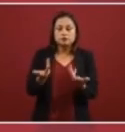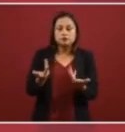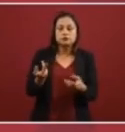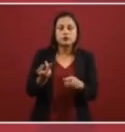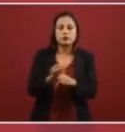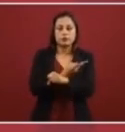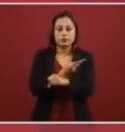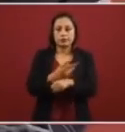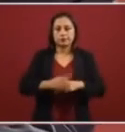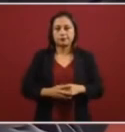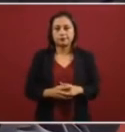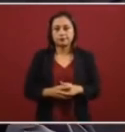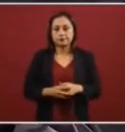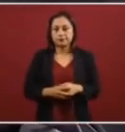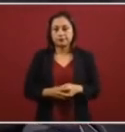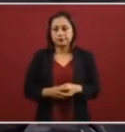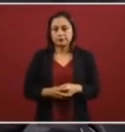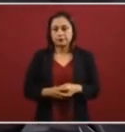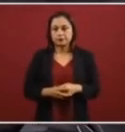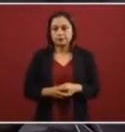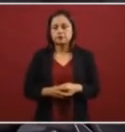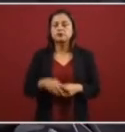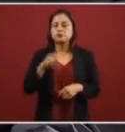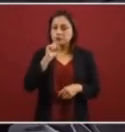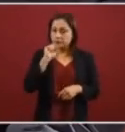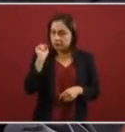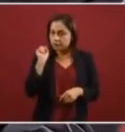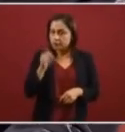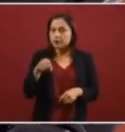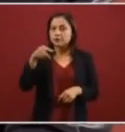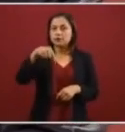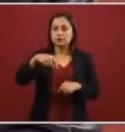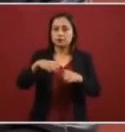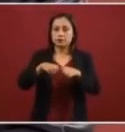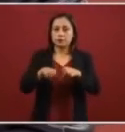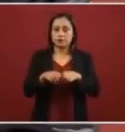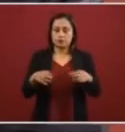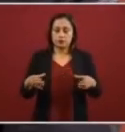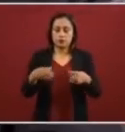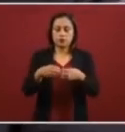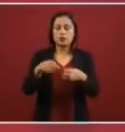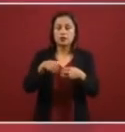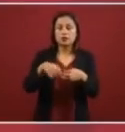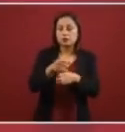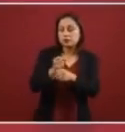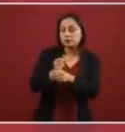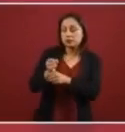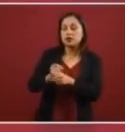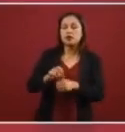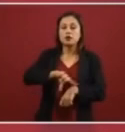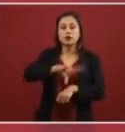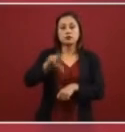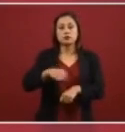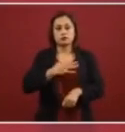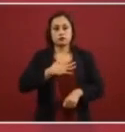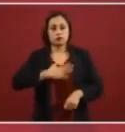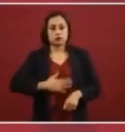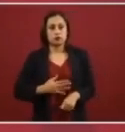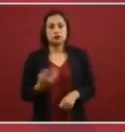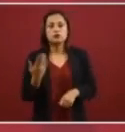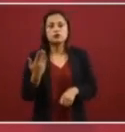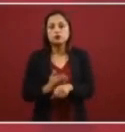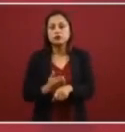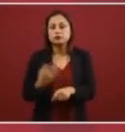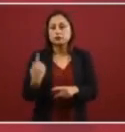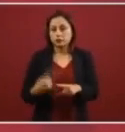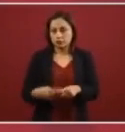facts desde luego para hacer justicia and they're going to cause there to be justice y están manejando